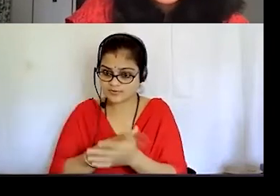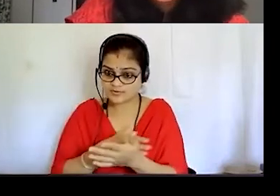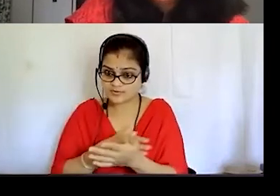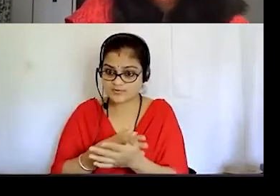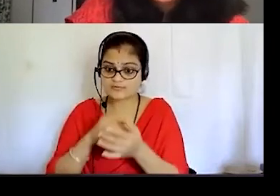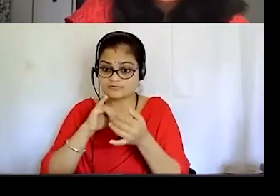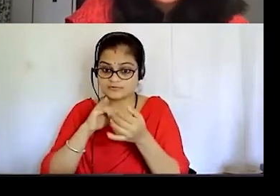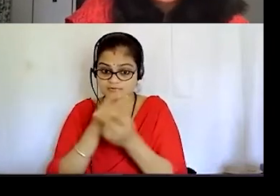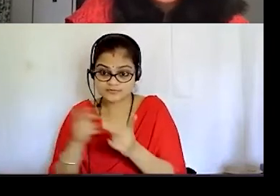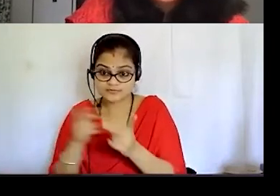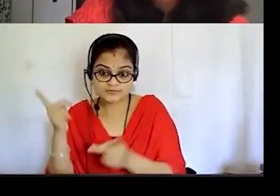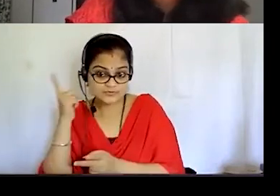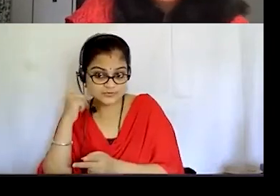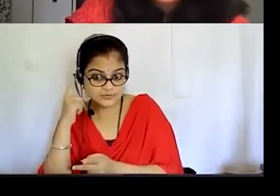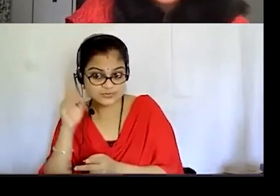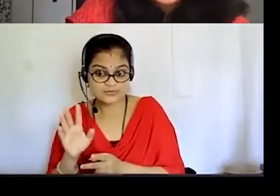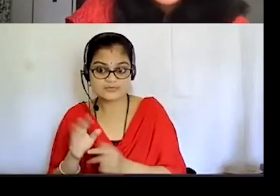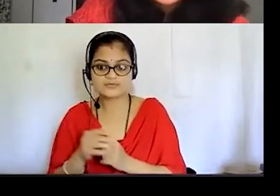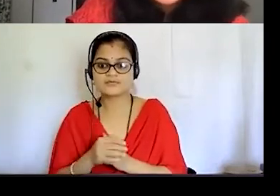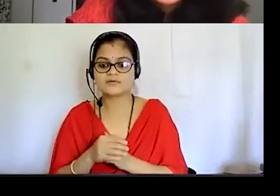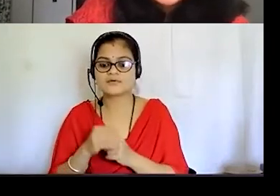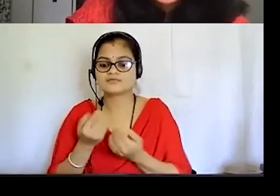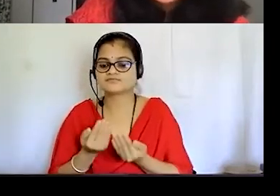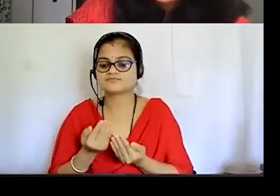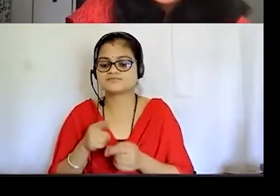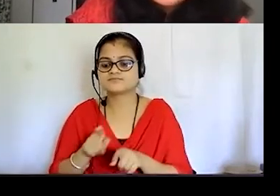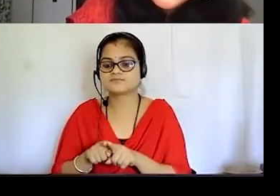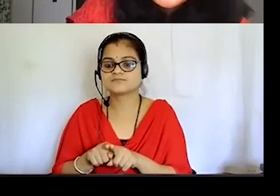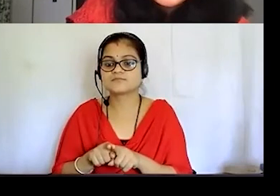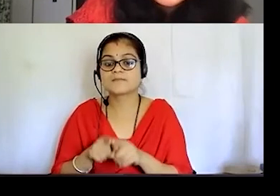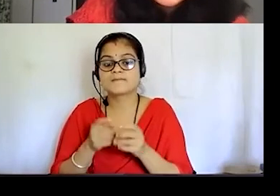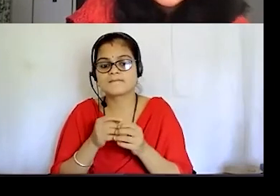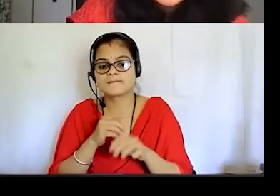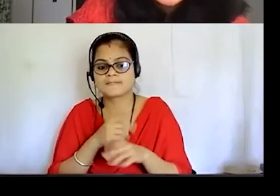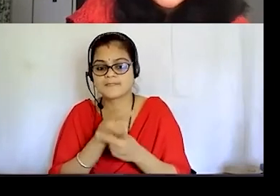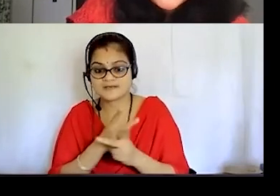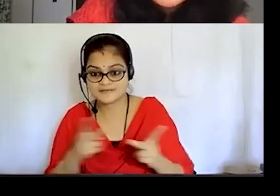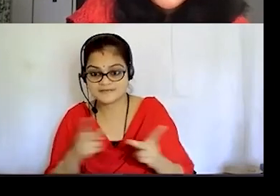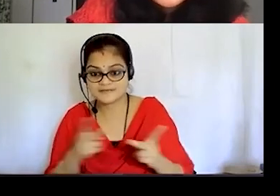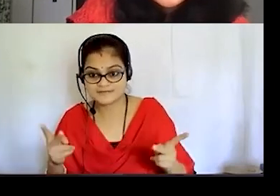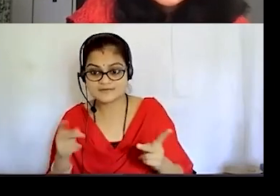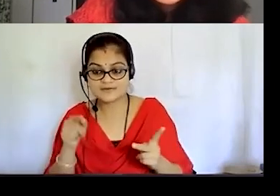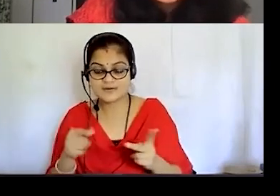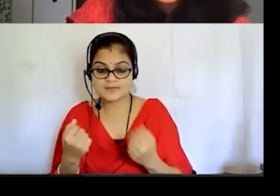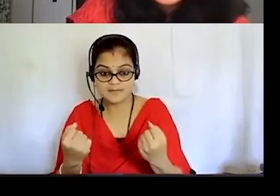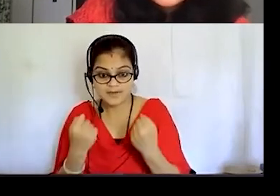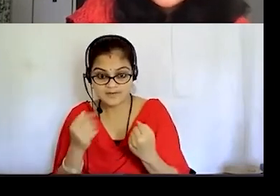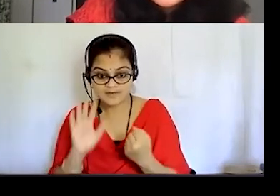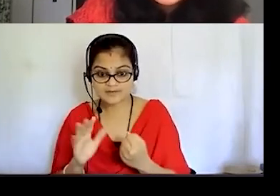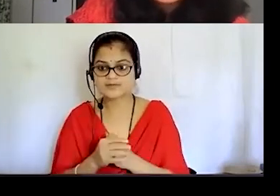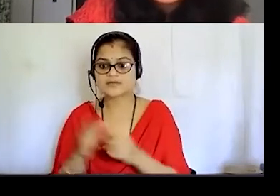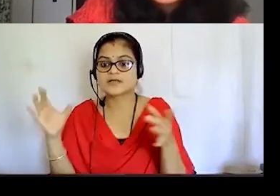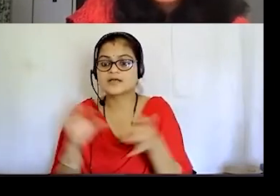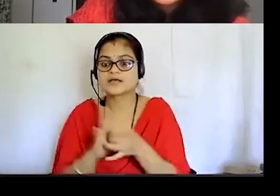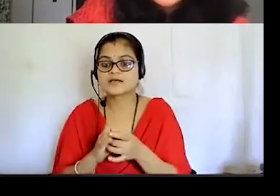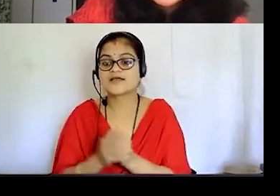music will resonate till the very ends of earth. One of the many illustrations of staying power is the relevance